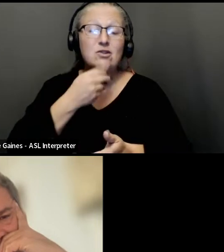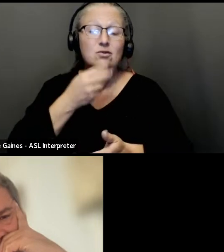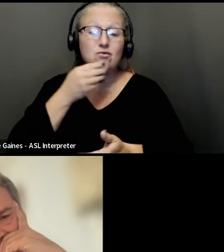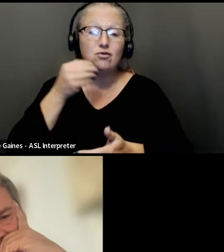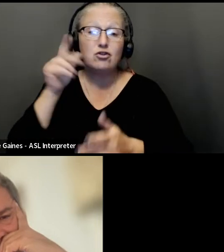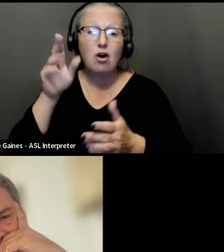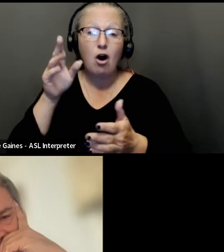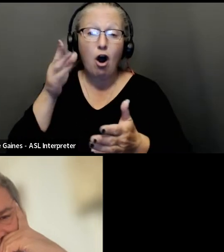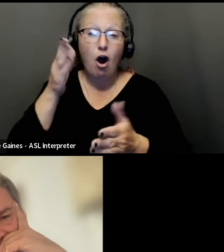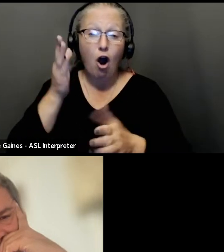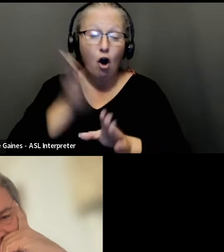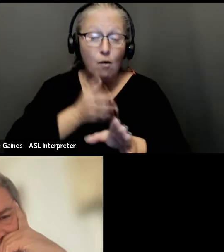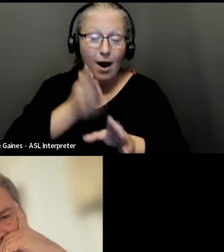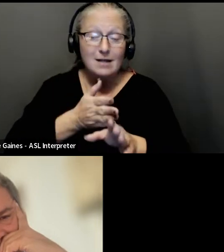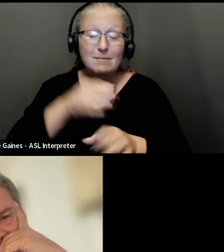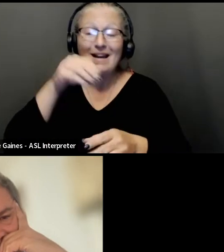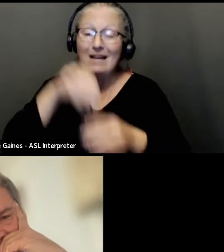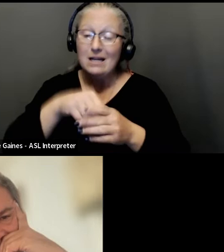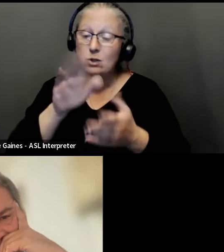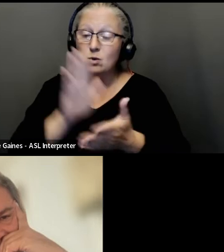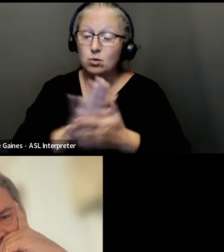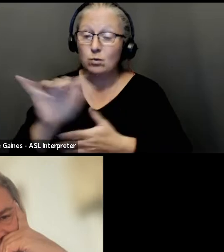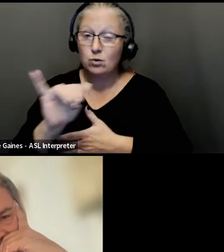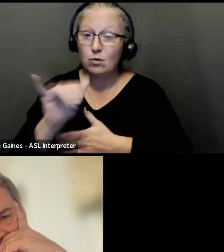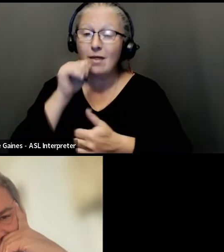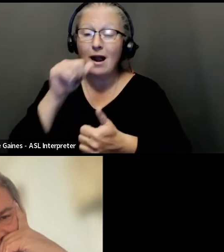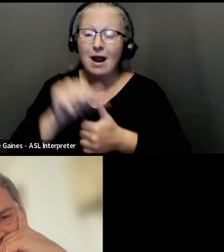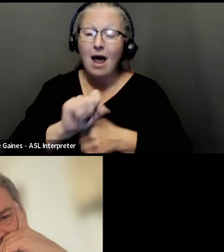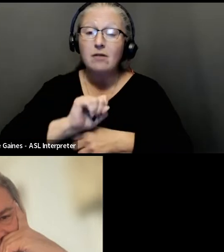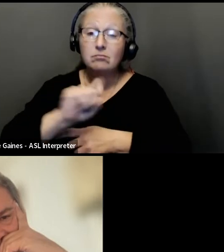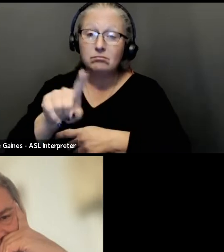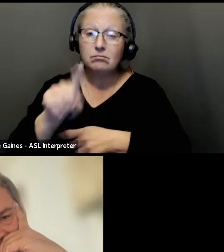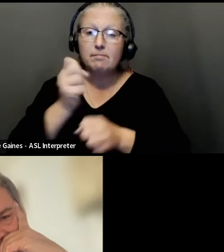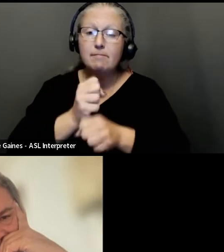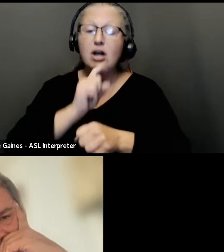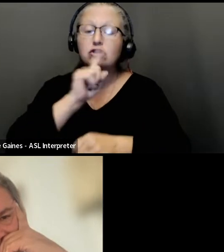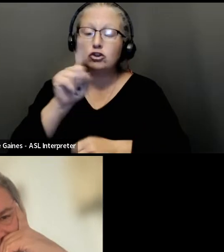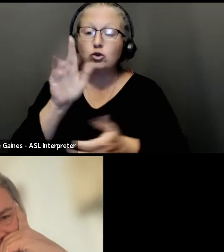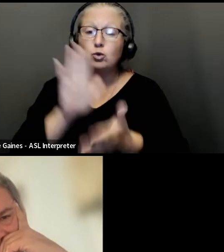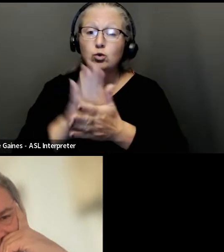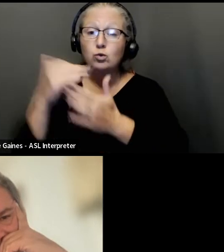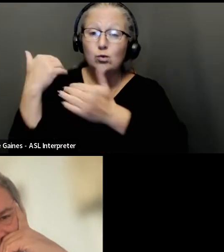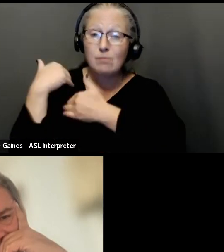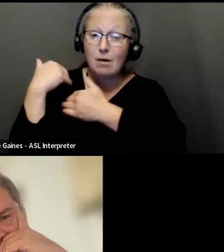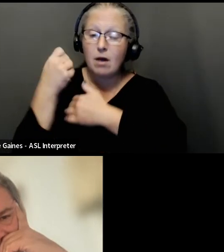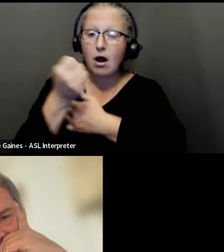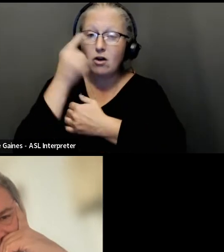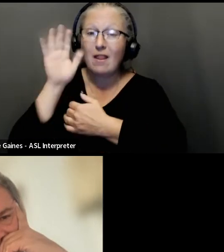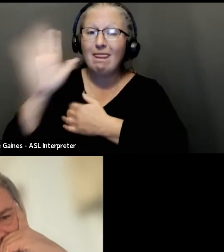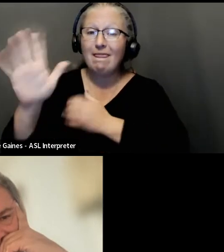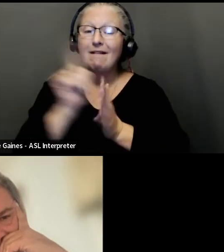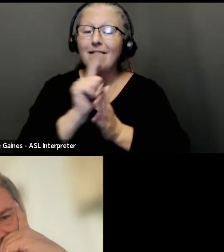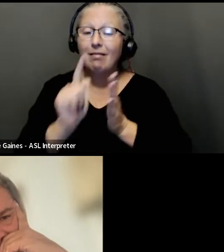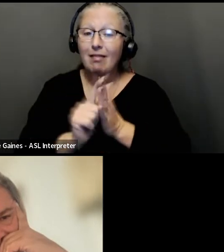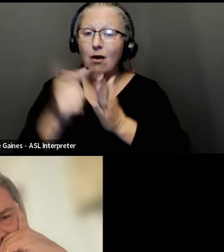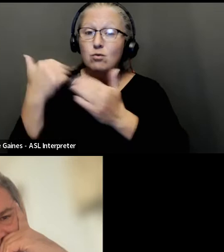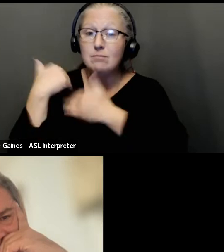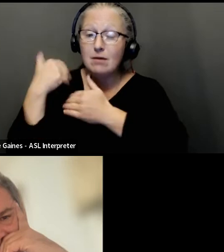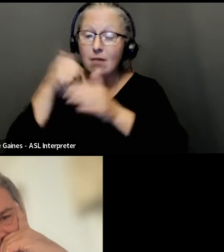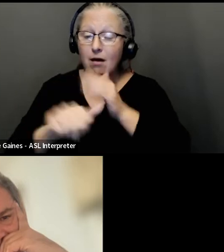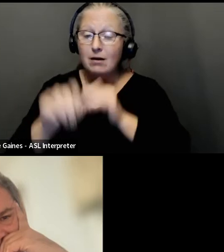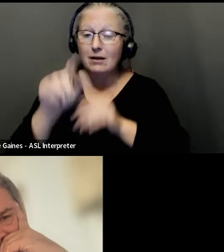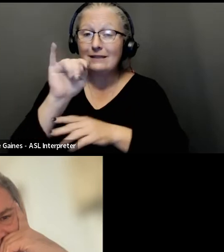in schools. This letter was issued to ensure that schools are obligated to understand their legal obligation under Title